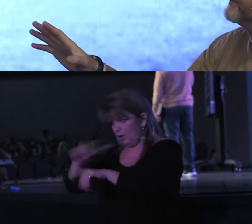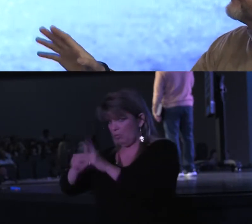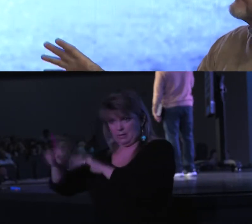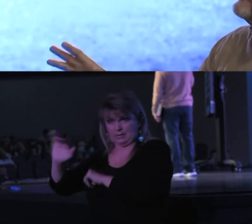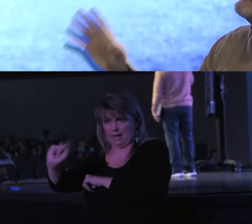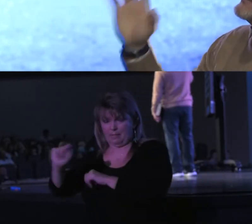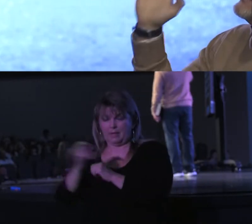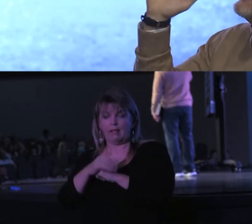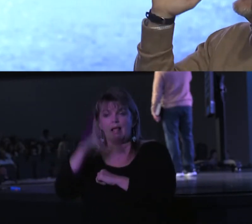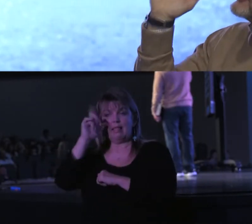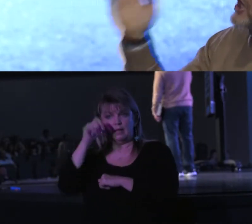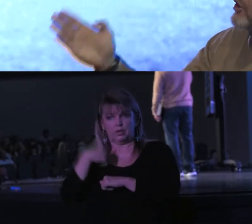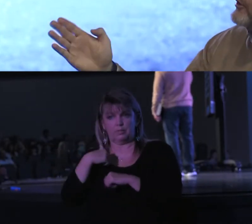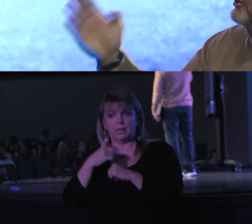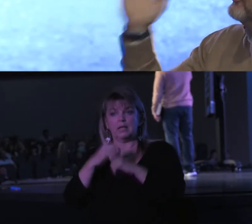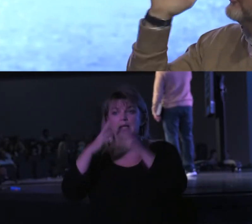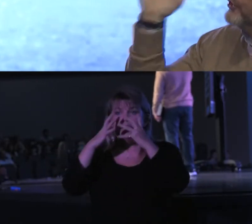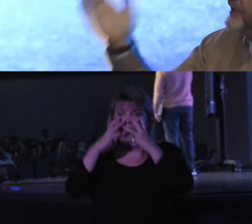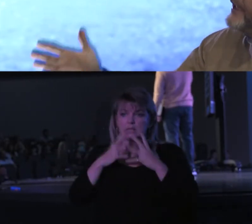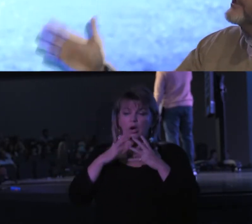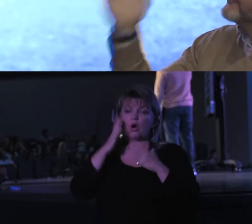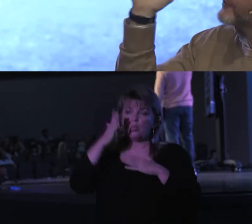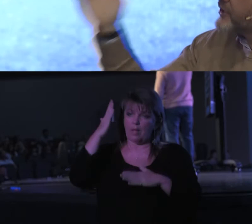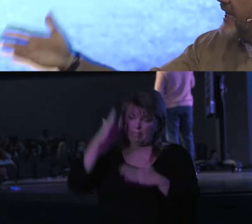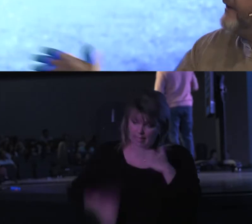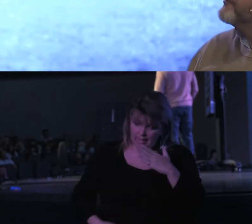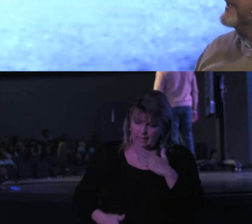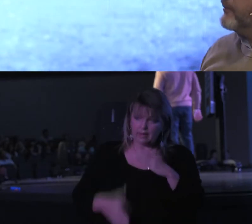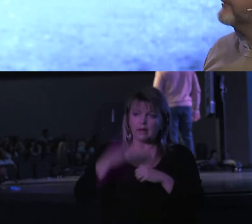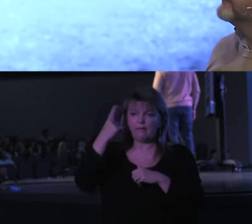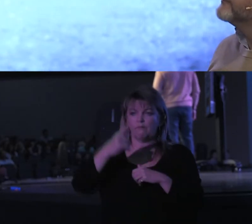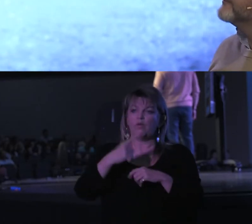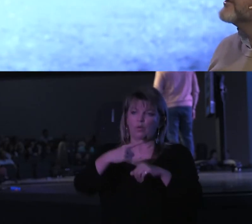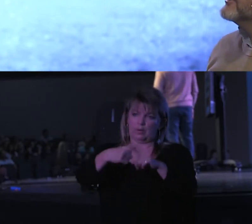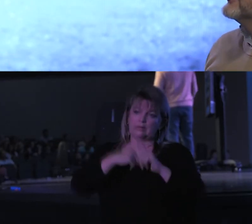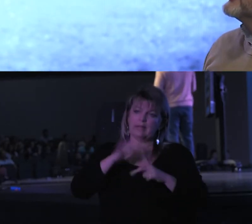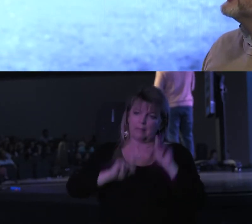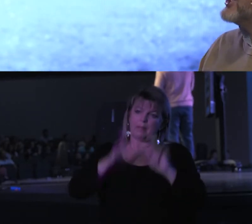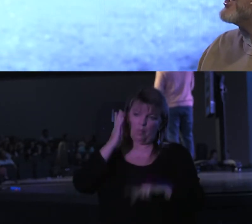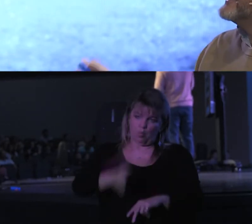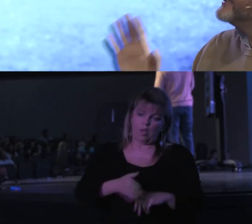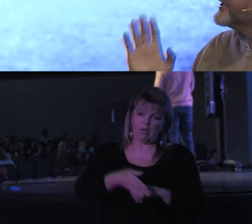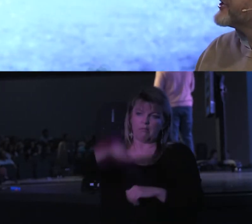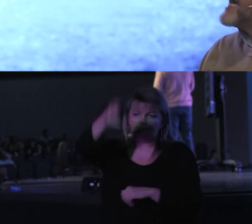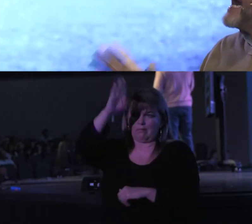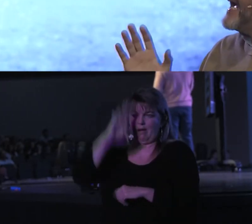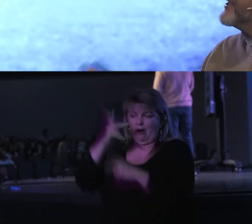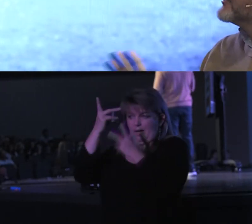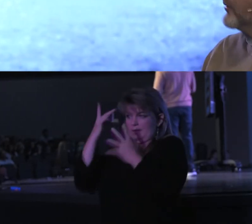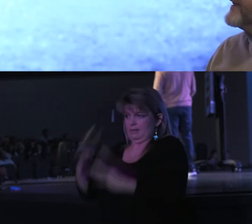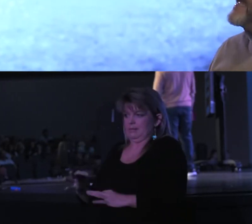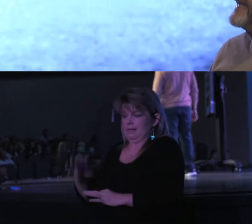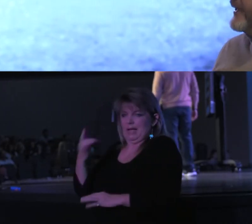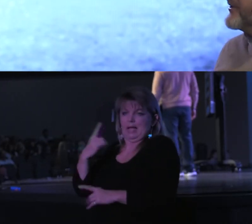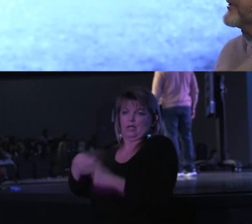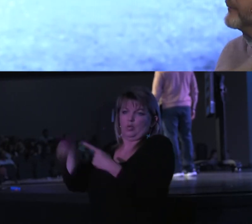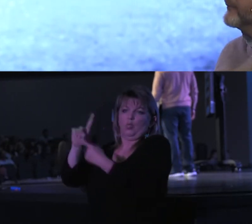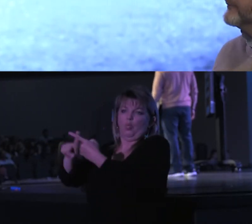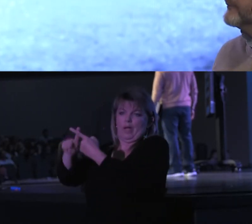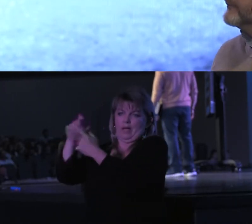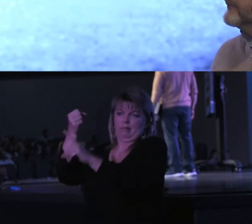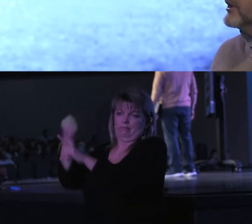to me. Sorrow will end for saved people. God decides when that